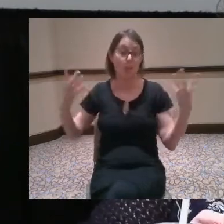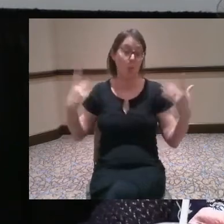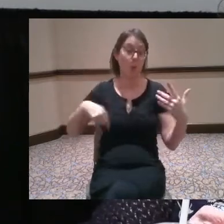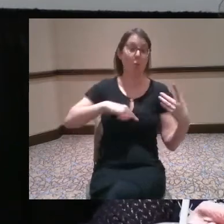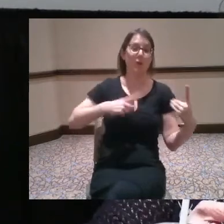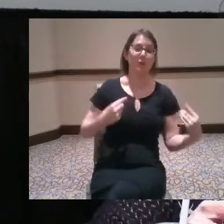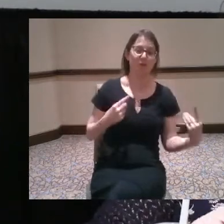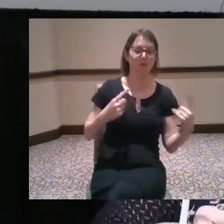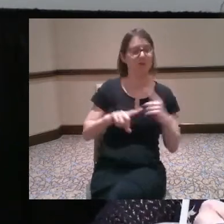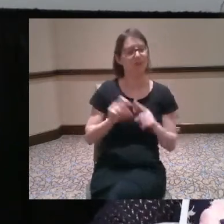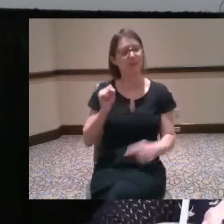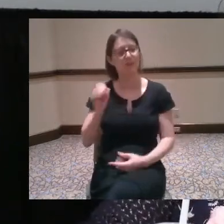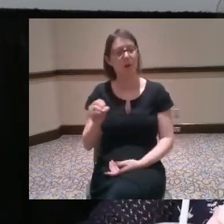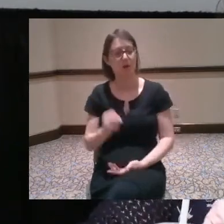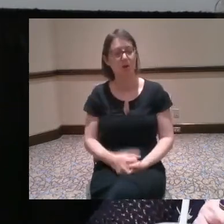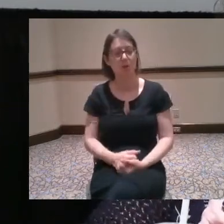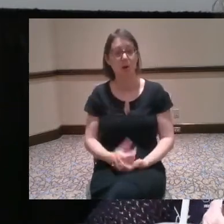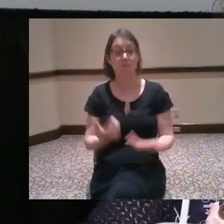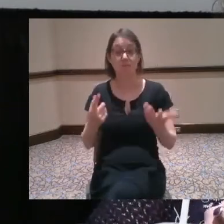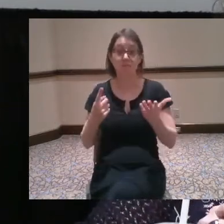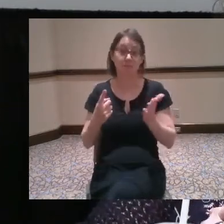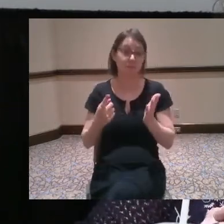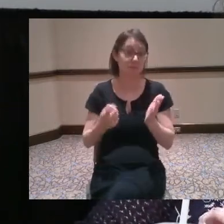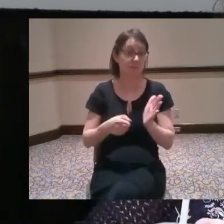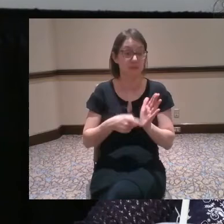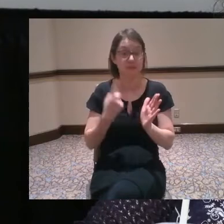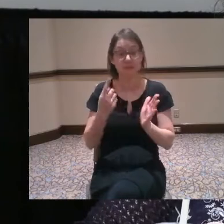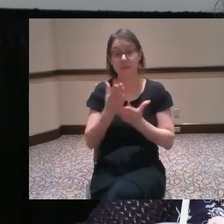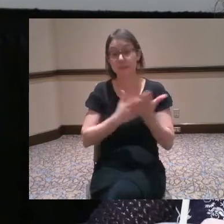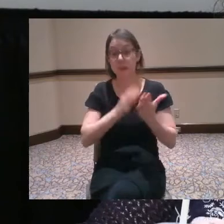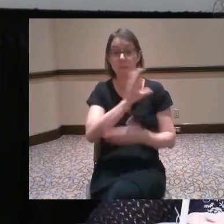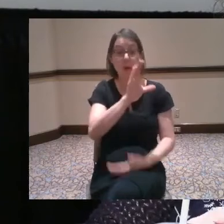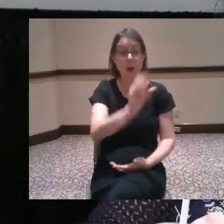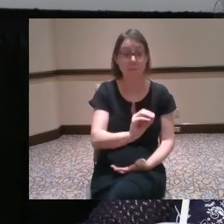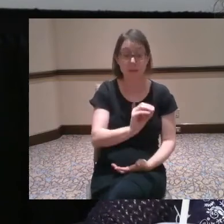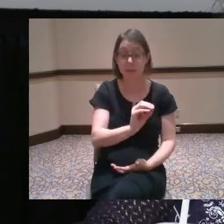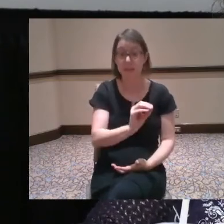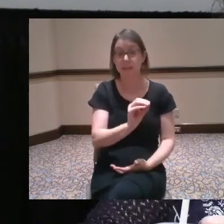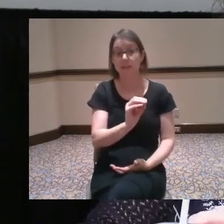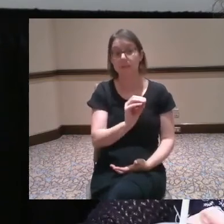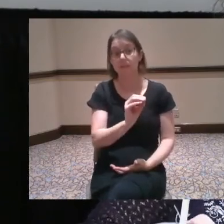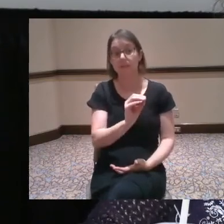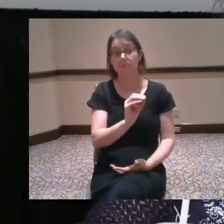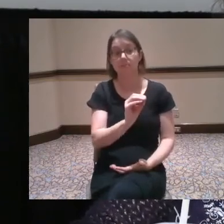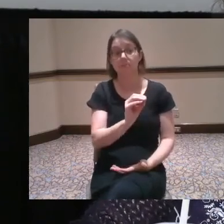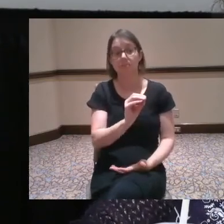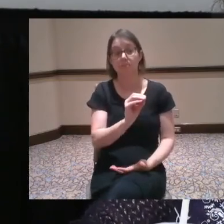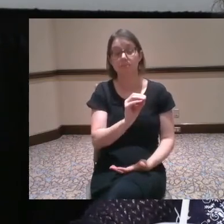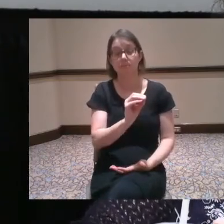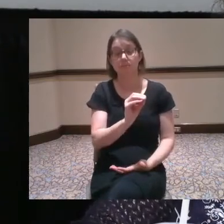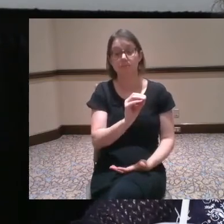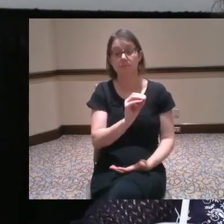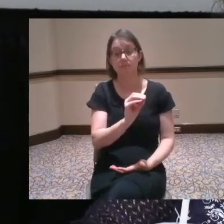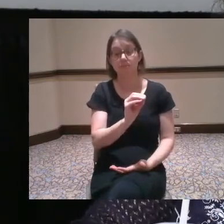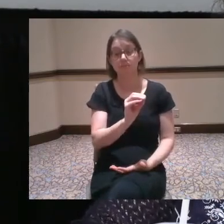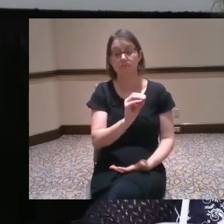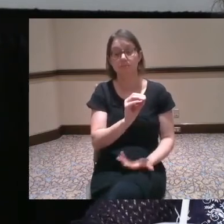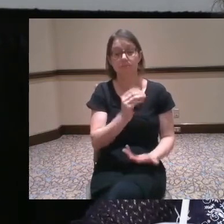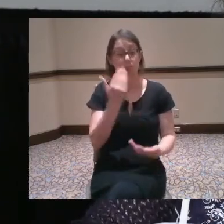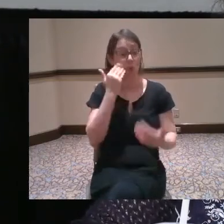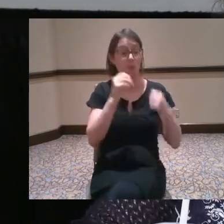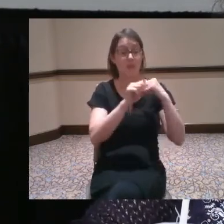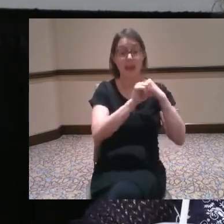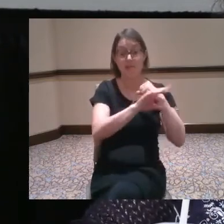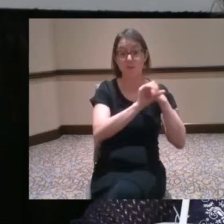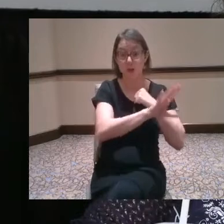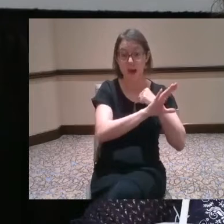well. So in some cases, some companies have taken the sort of the